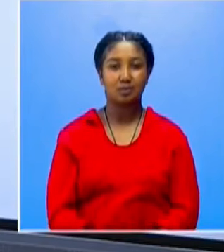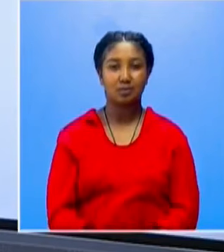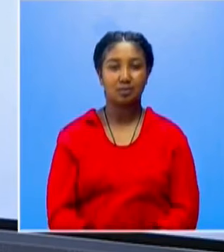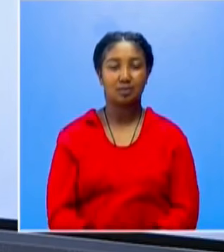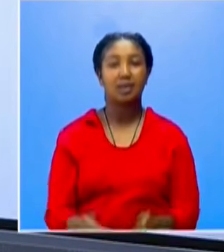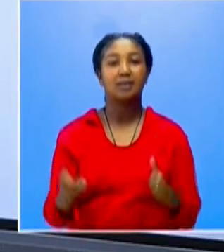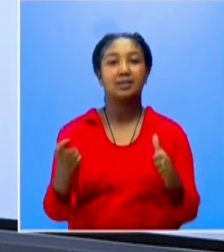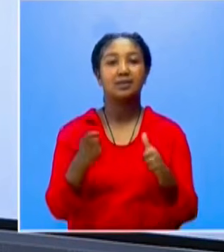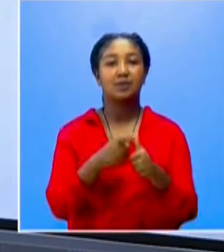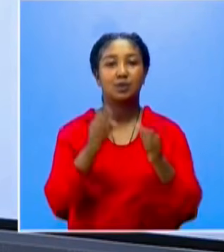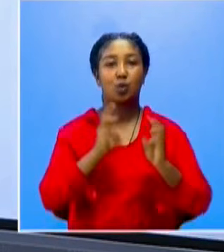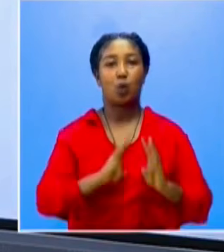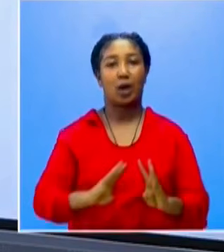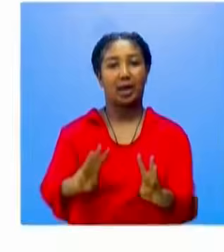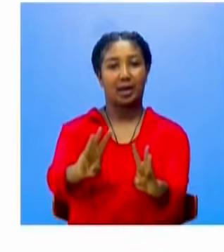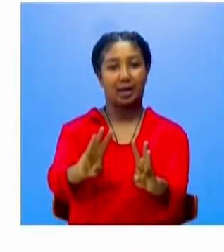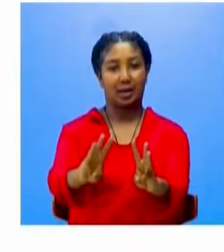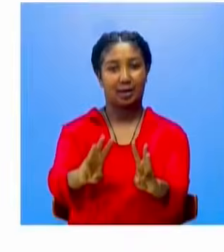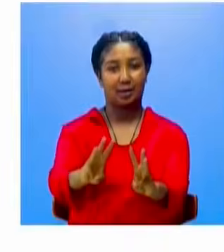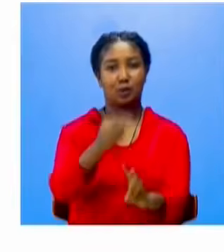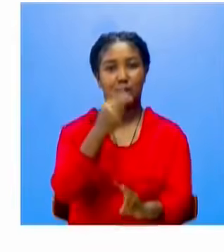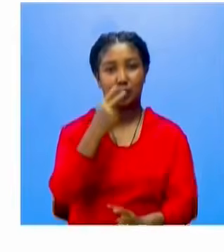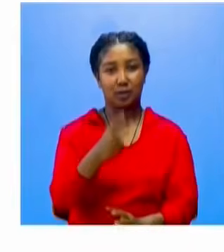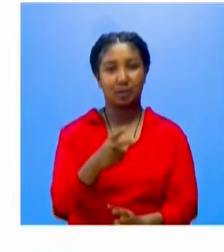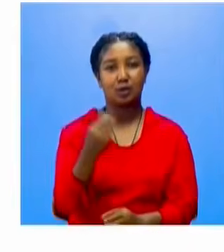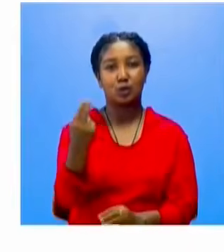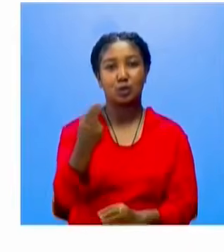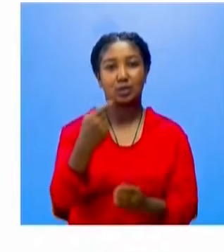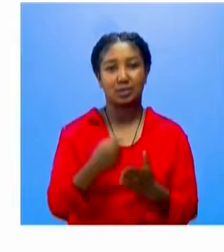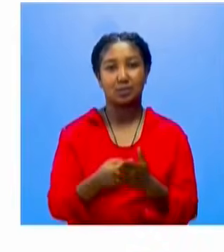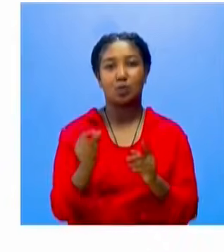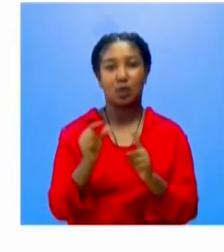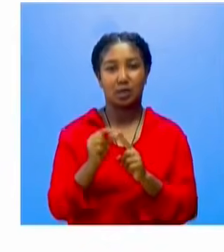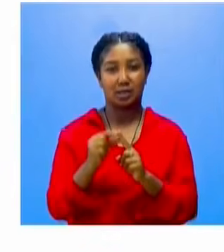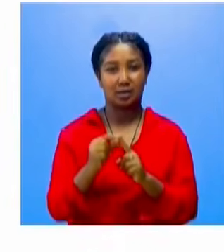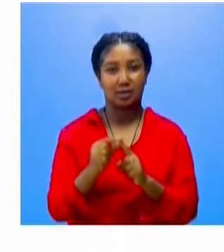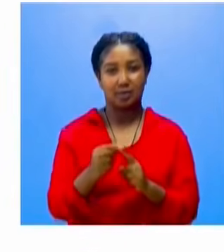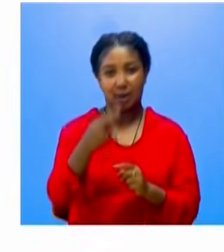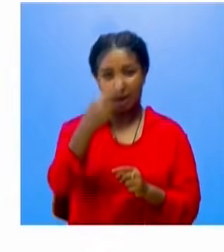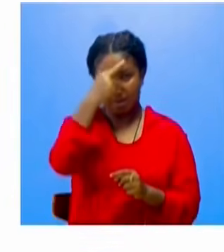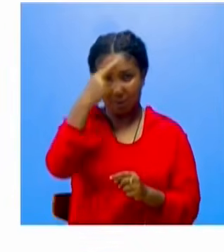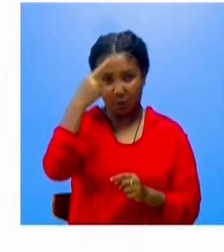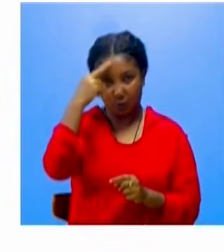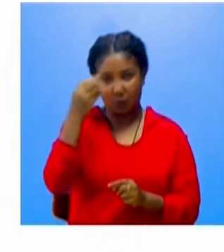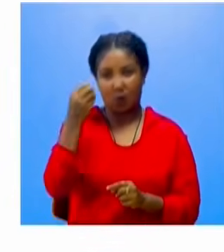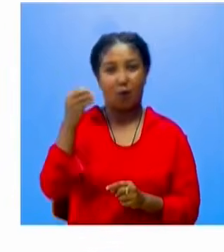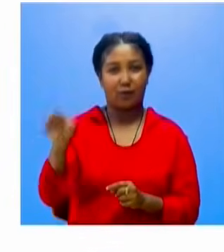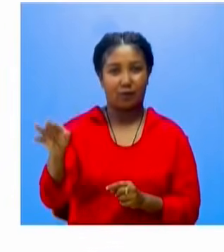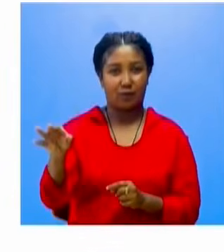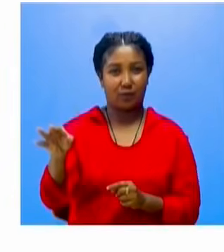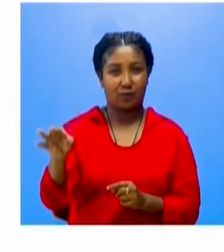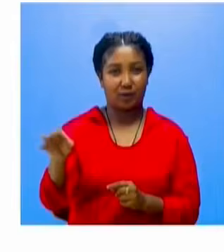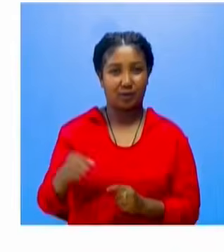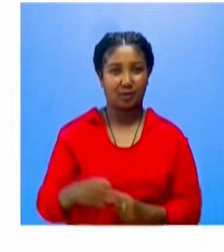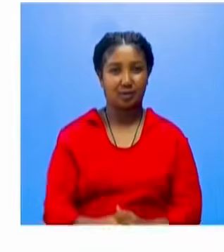The first way is, look, using this word, because of.